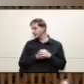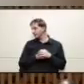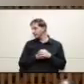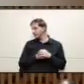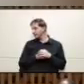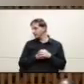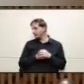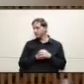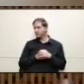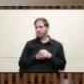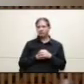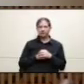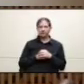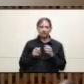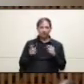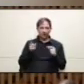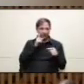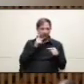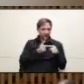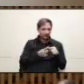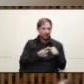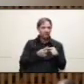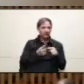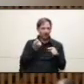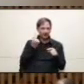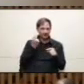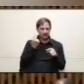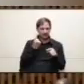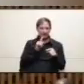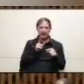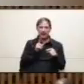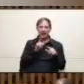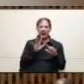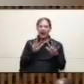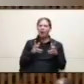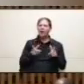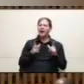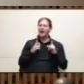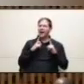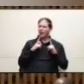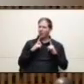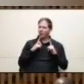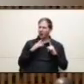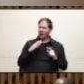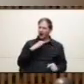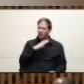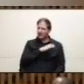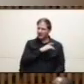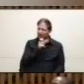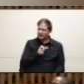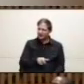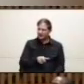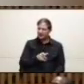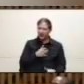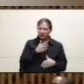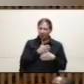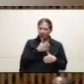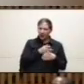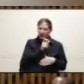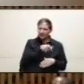We've noted that, but consciously, how do you allow your councillors and your